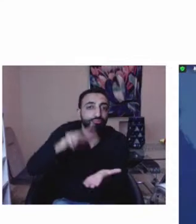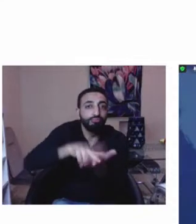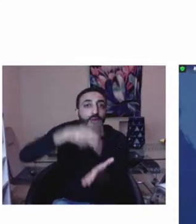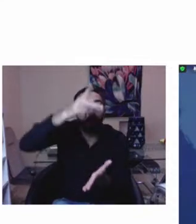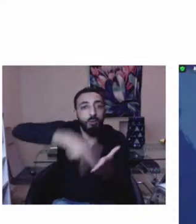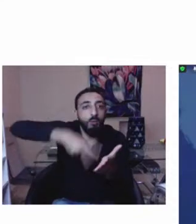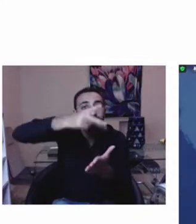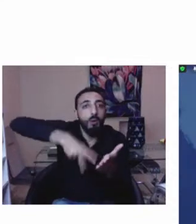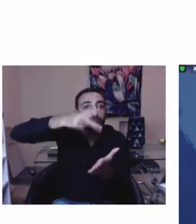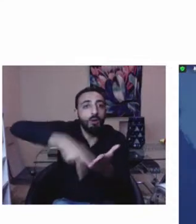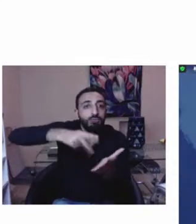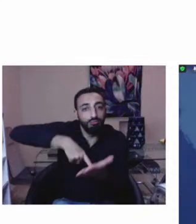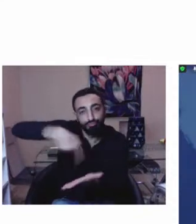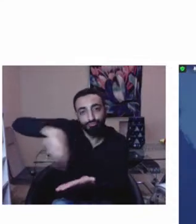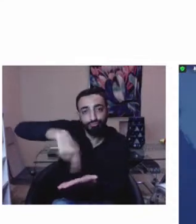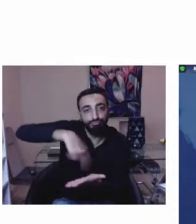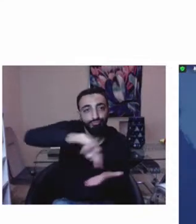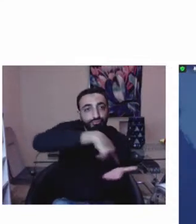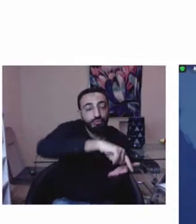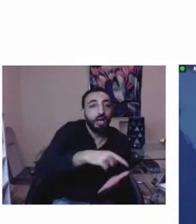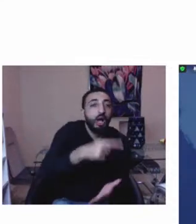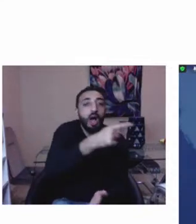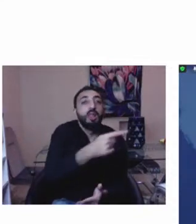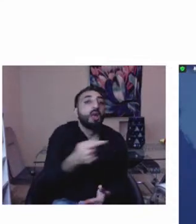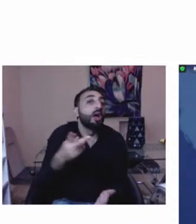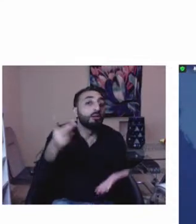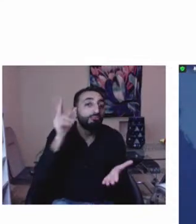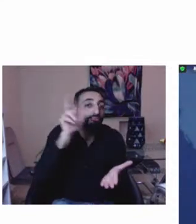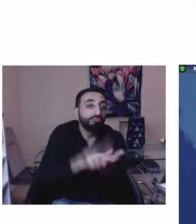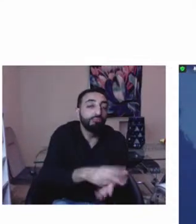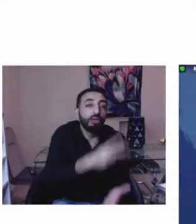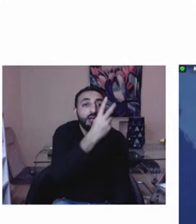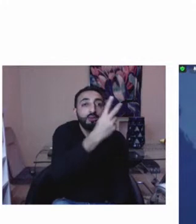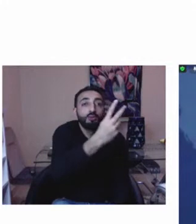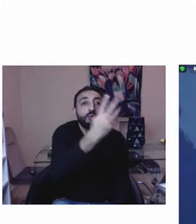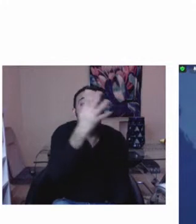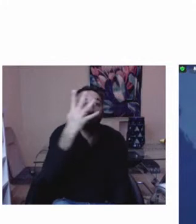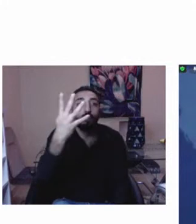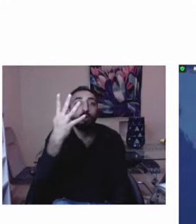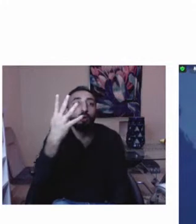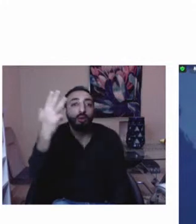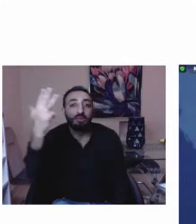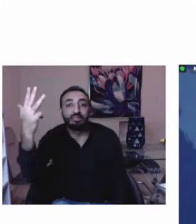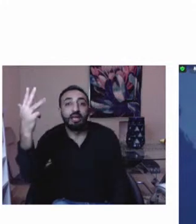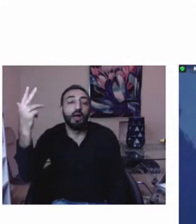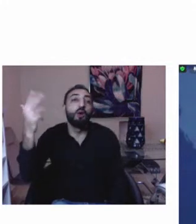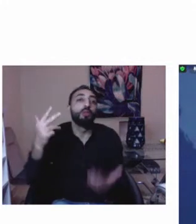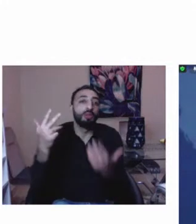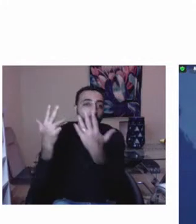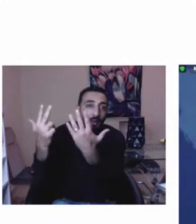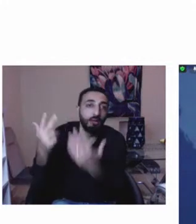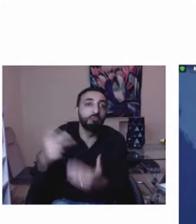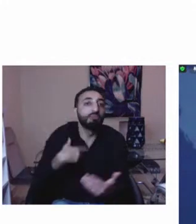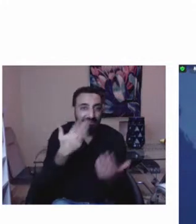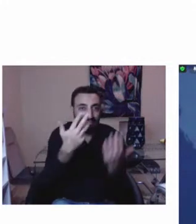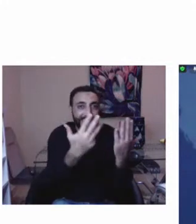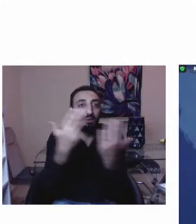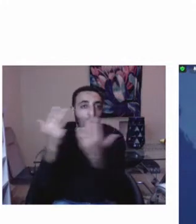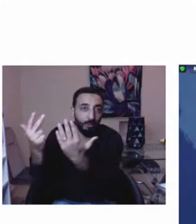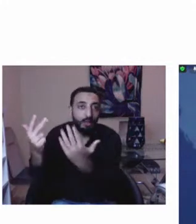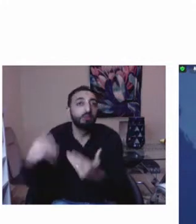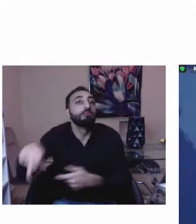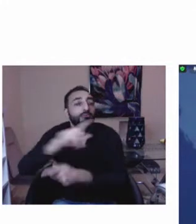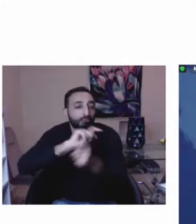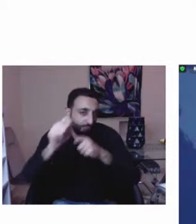financing initiative, we are working on more and better funding and strengthened partnerships. This includes funding